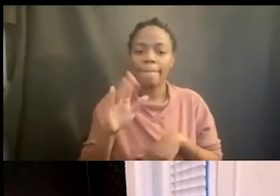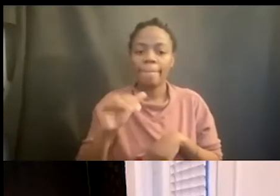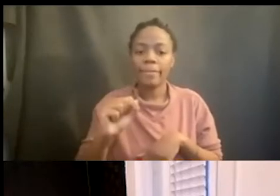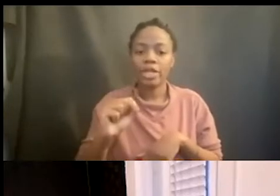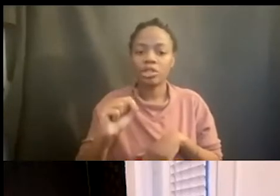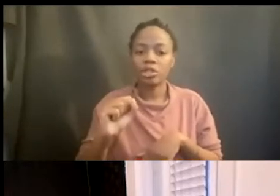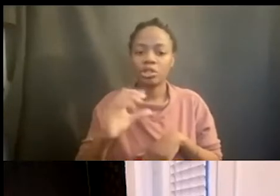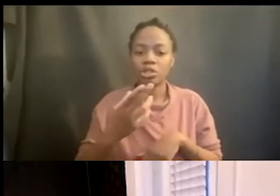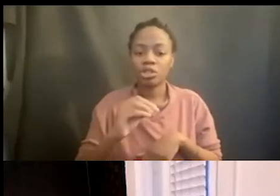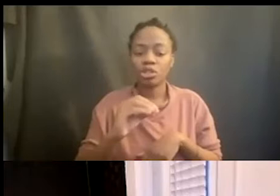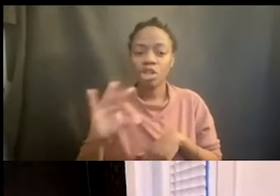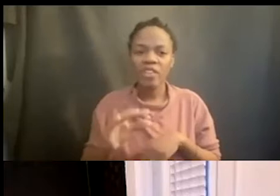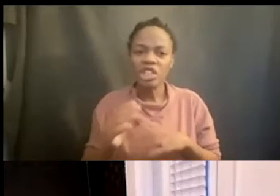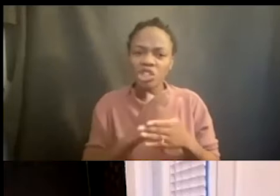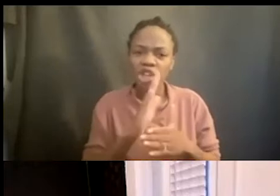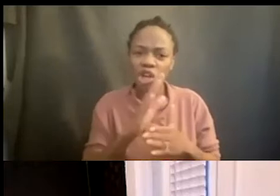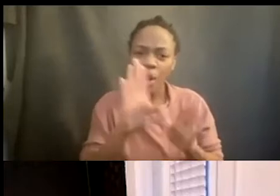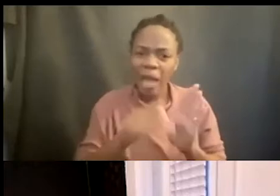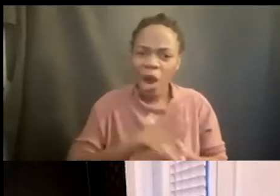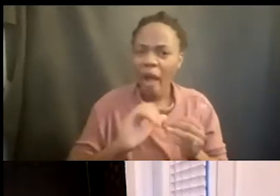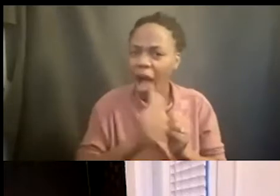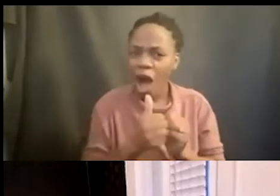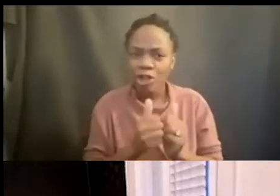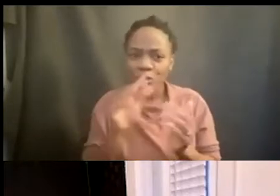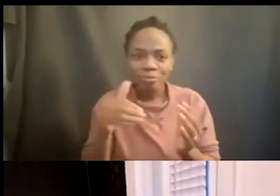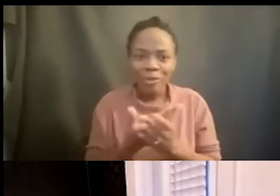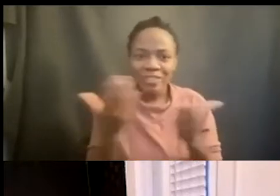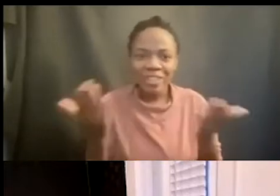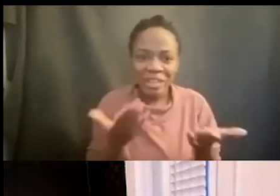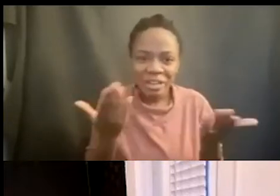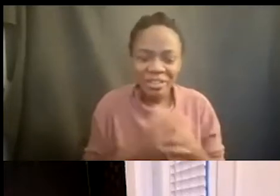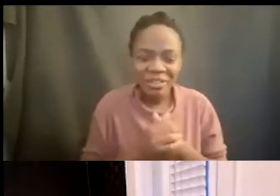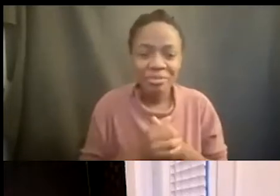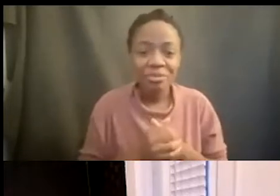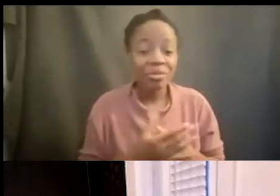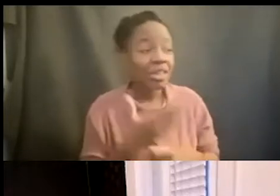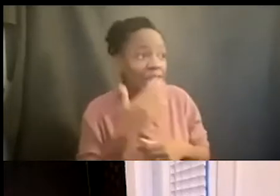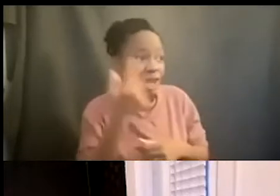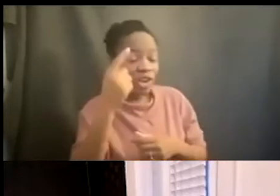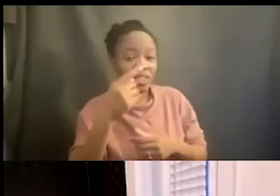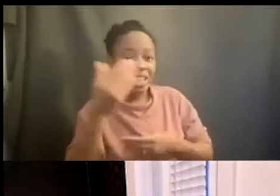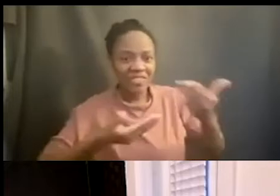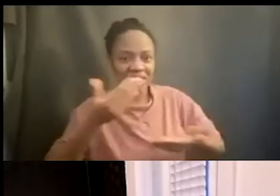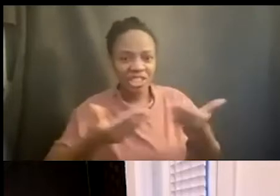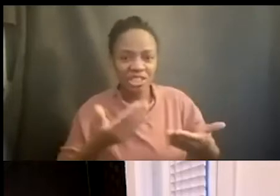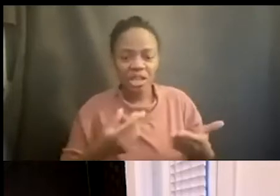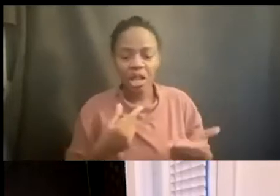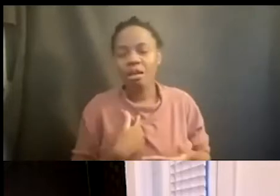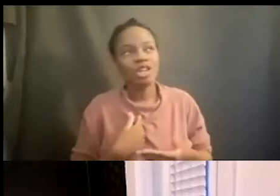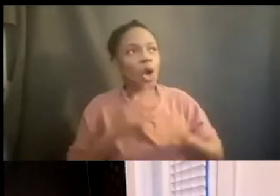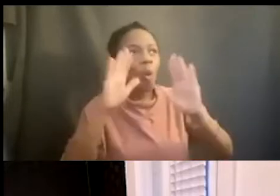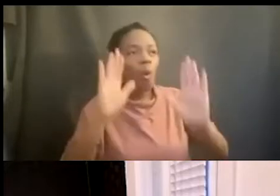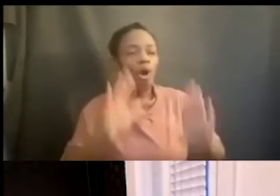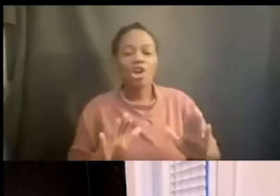it is that you got here. Yeah, absolutely. Thank you. Thank you for the invitation to be here. It really is a wonderful space to